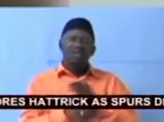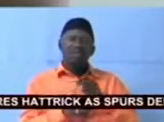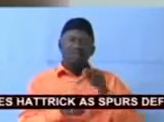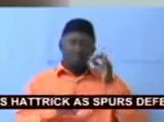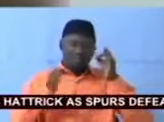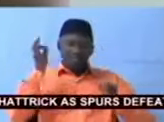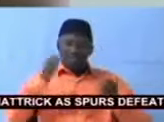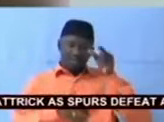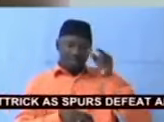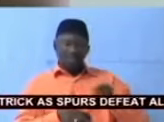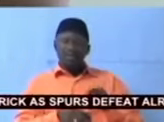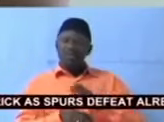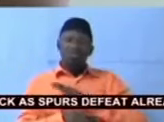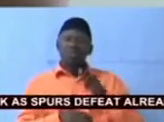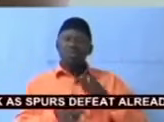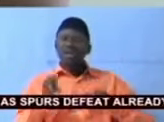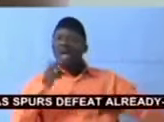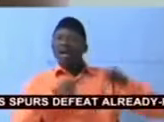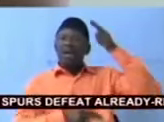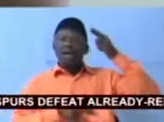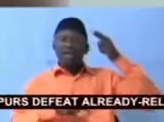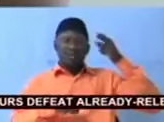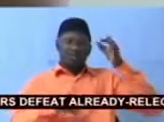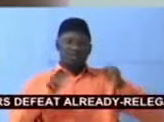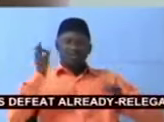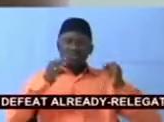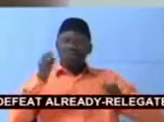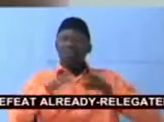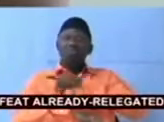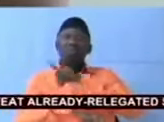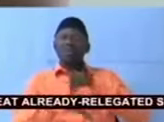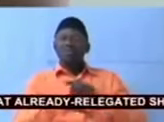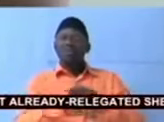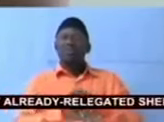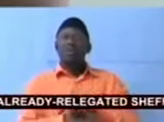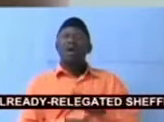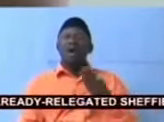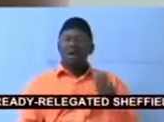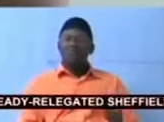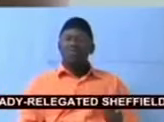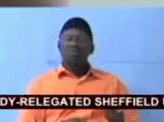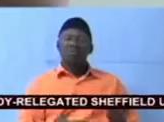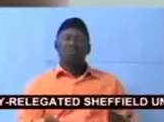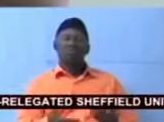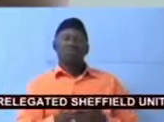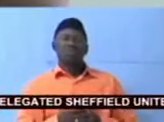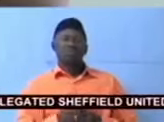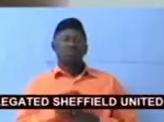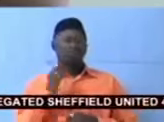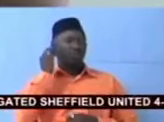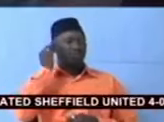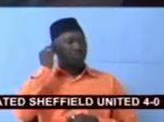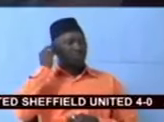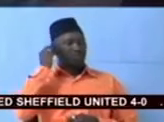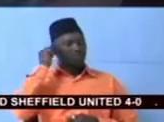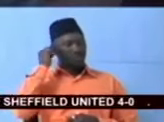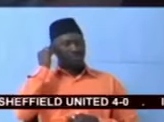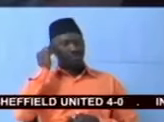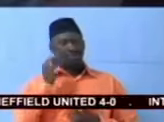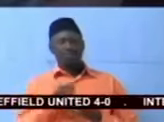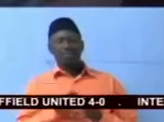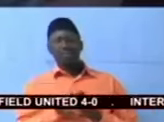waxal nak lan mo tax file bobu ñuy ko ñëkka indi ci magistrate court bi ba ñoo ko yobbu nak ci atté kay bu mag ba.